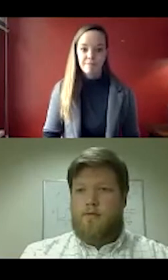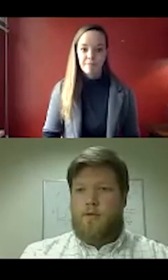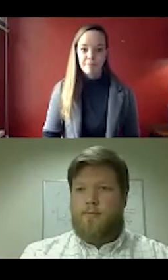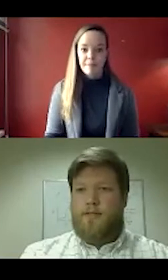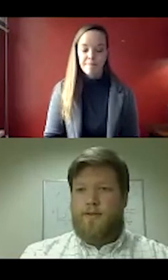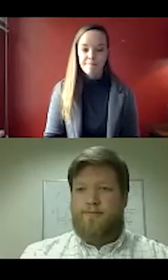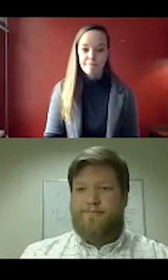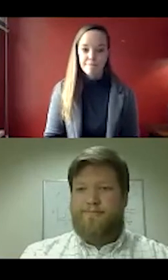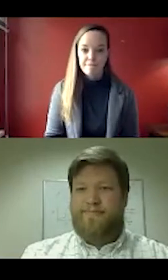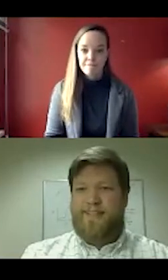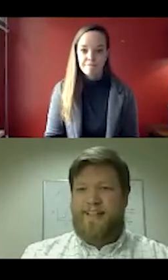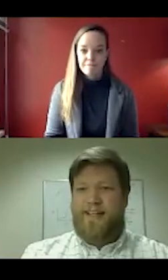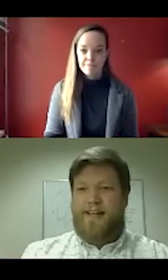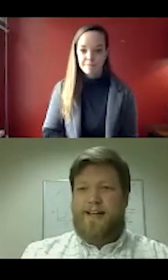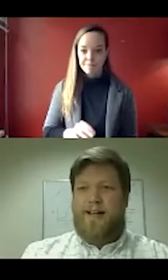Lost myself here.